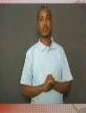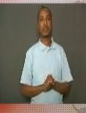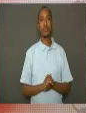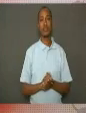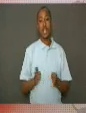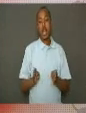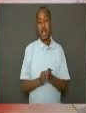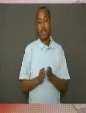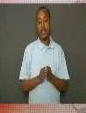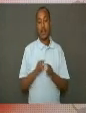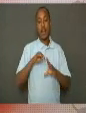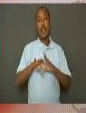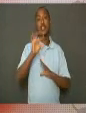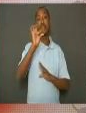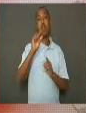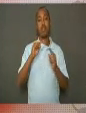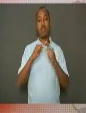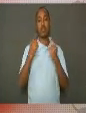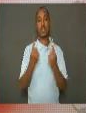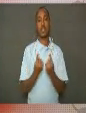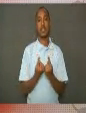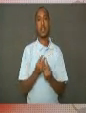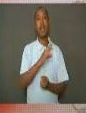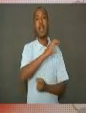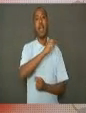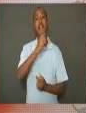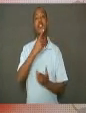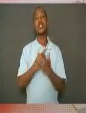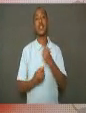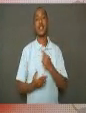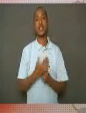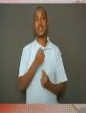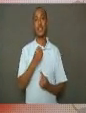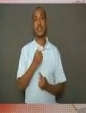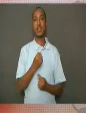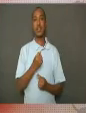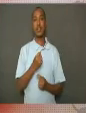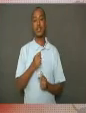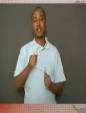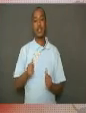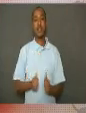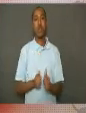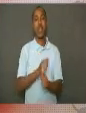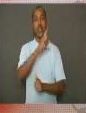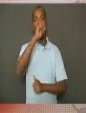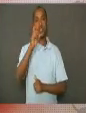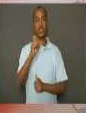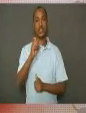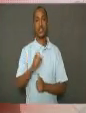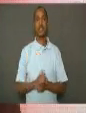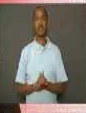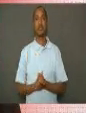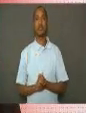Gather in small groups and discuss the following question.